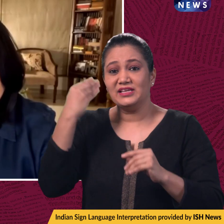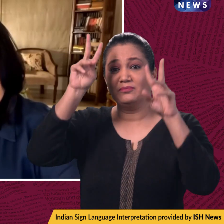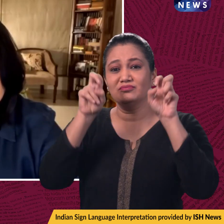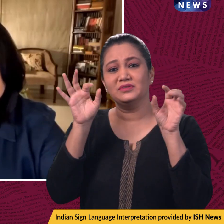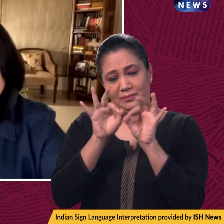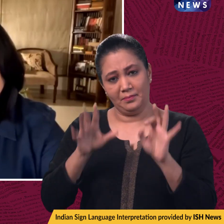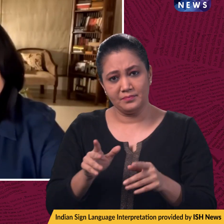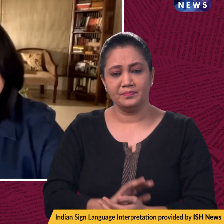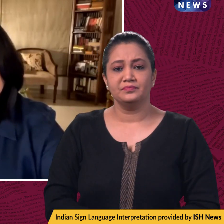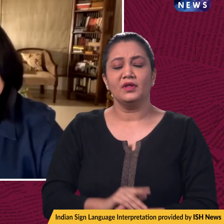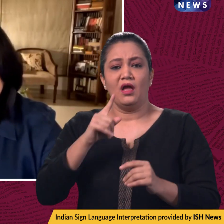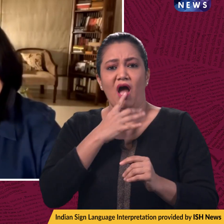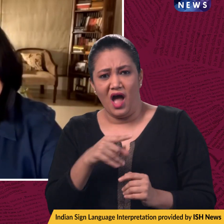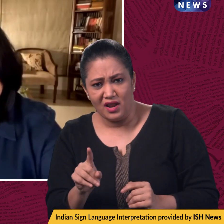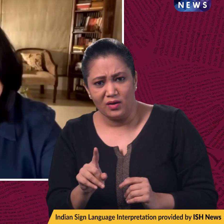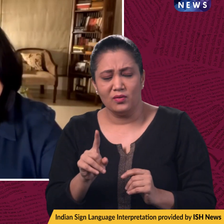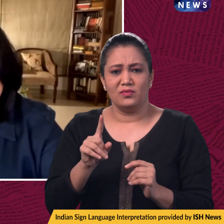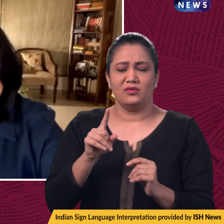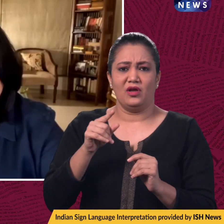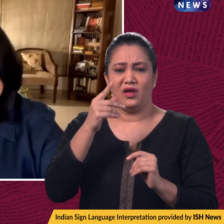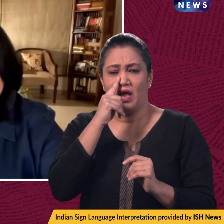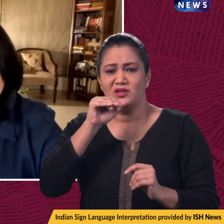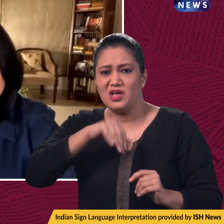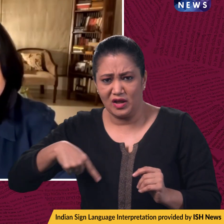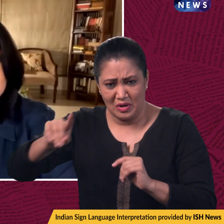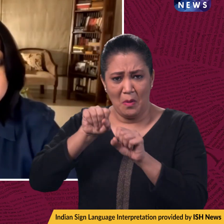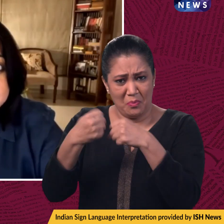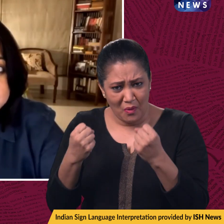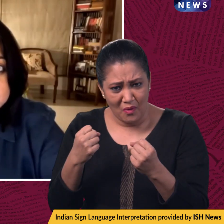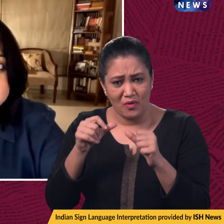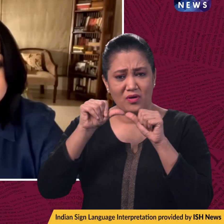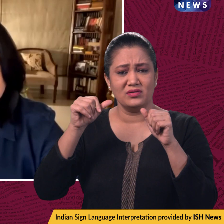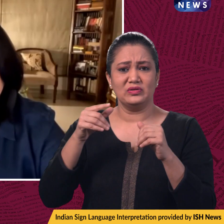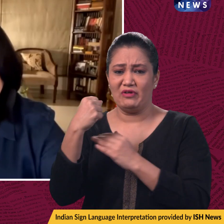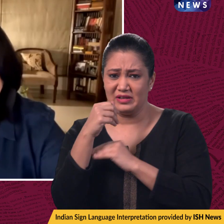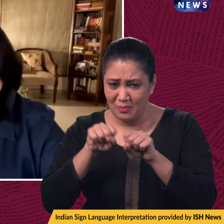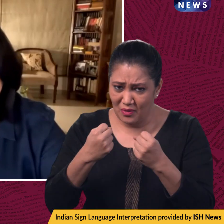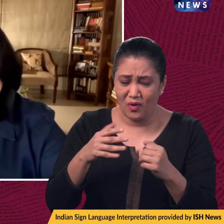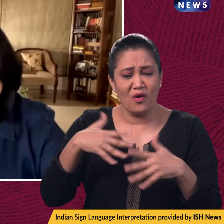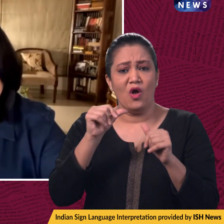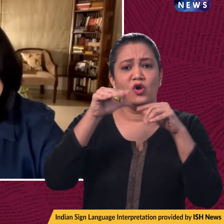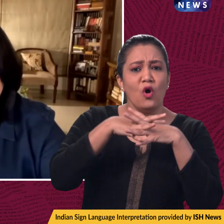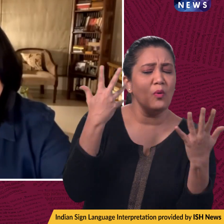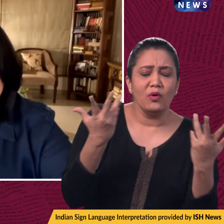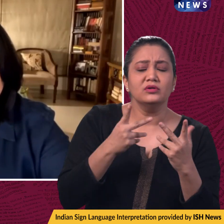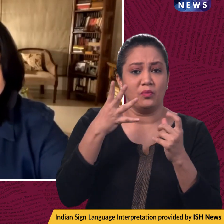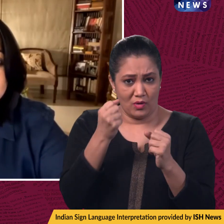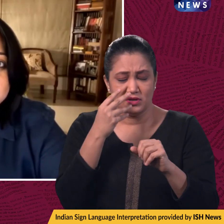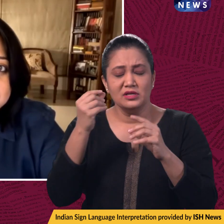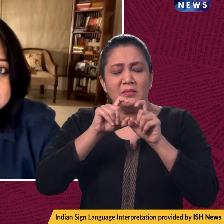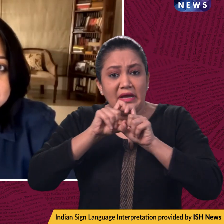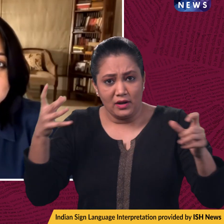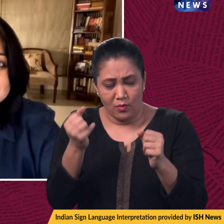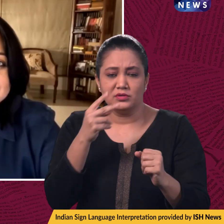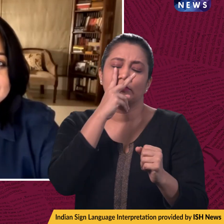hijab issue, on whether the fundamental rights of these young women are being violated and where the law stands off it. So if you want